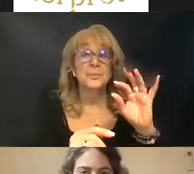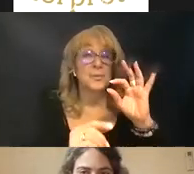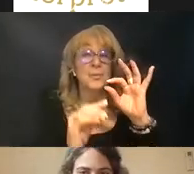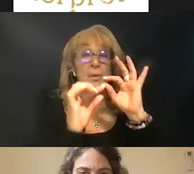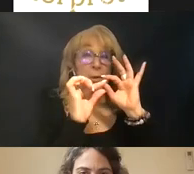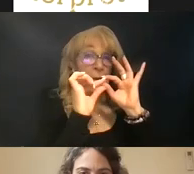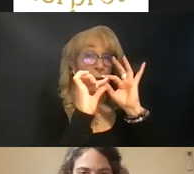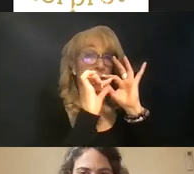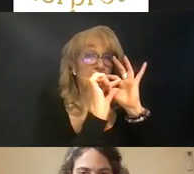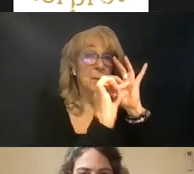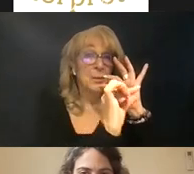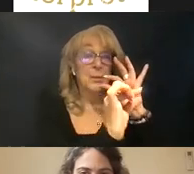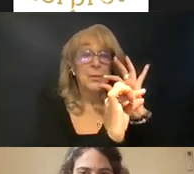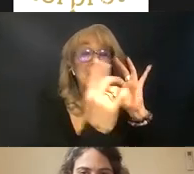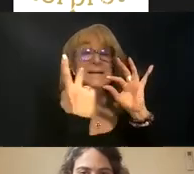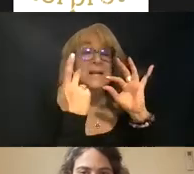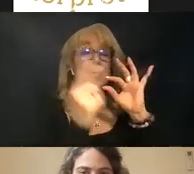happens when I blow through this straw.